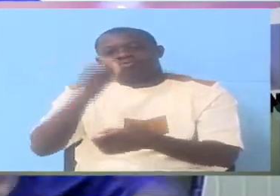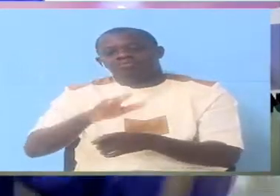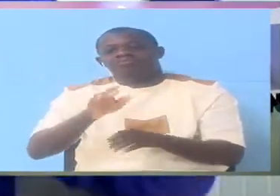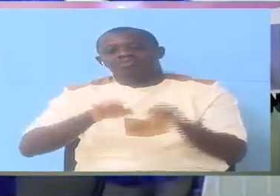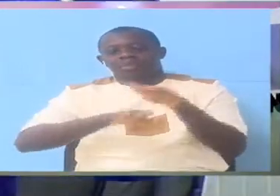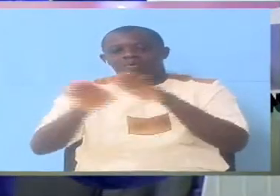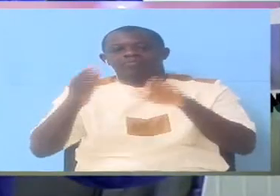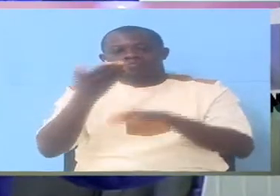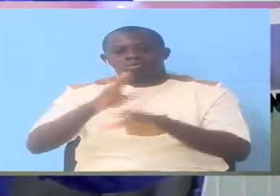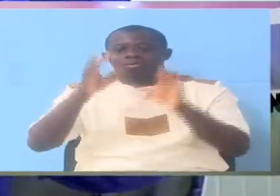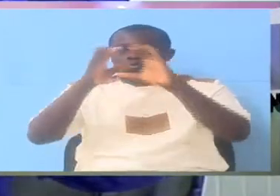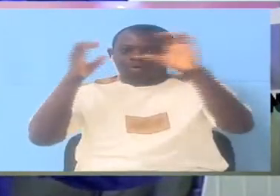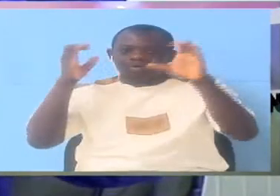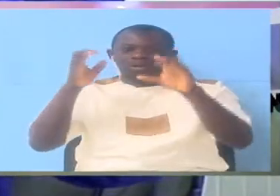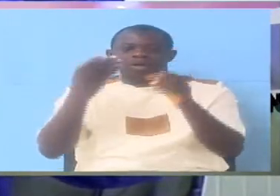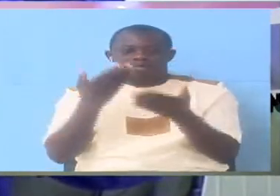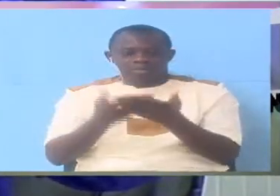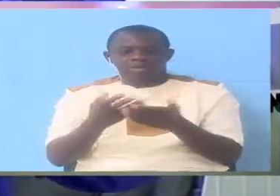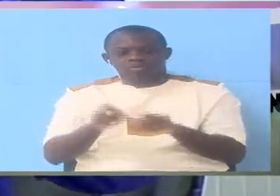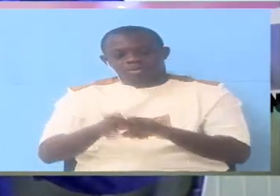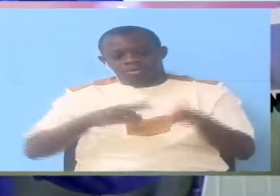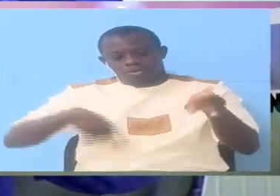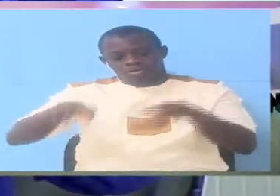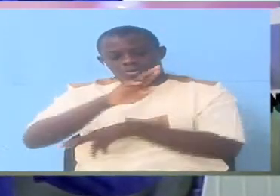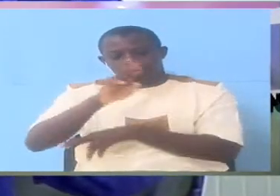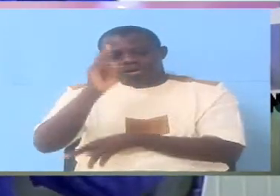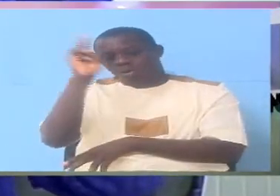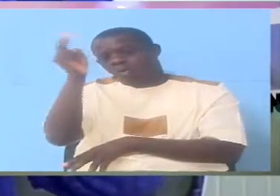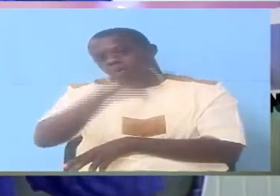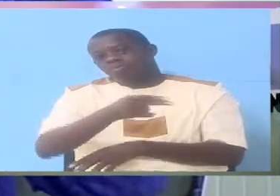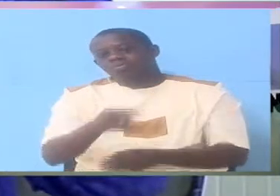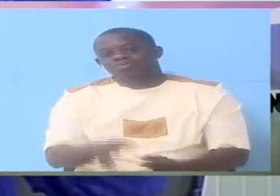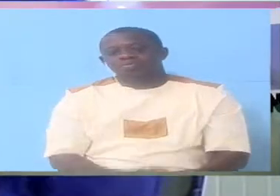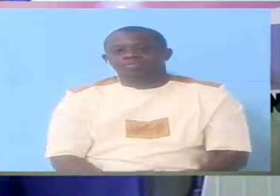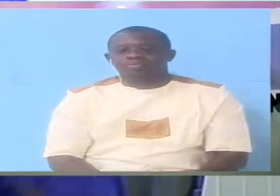down, we took a turn and returned home.